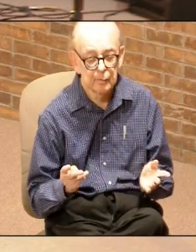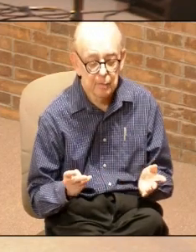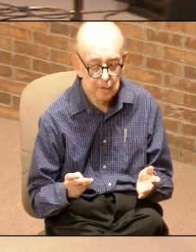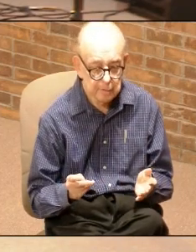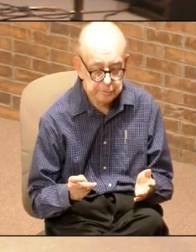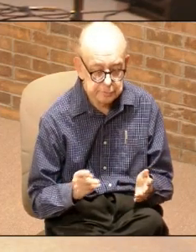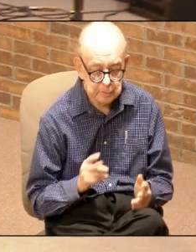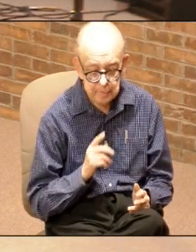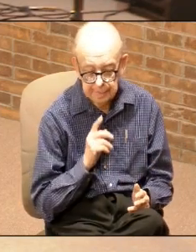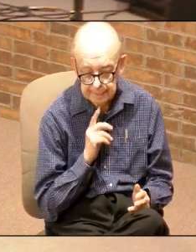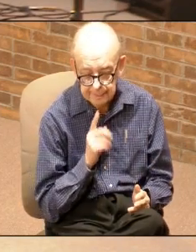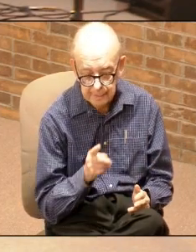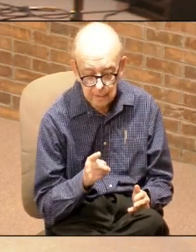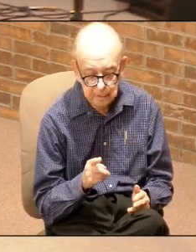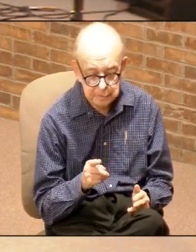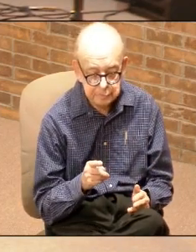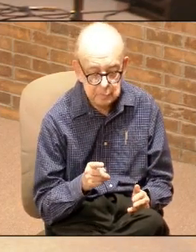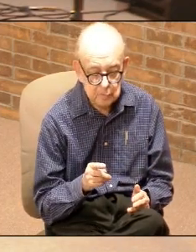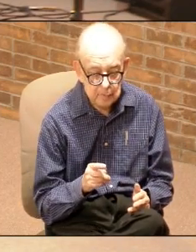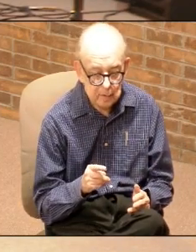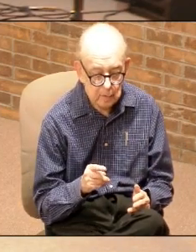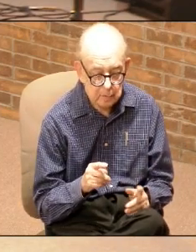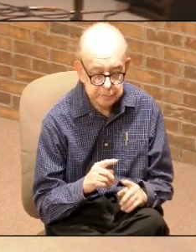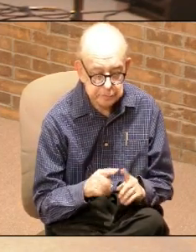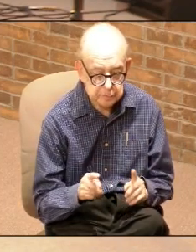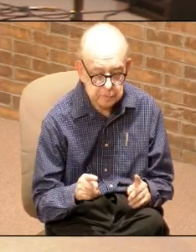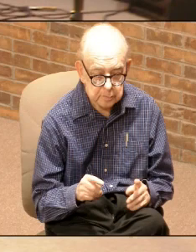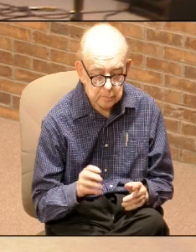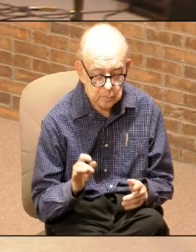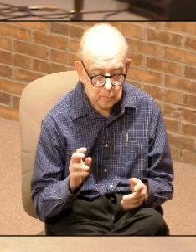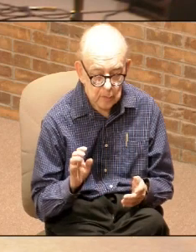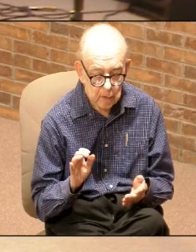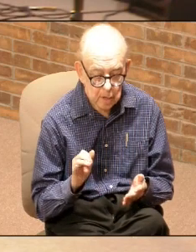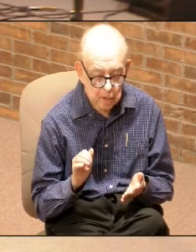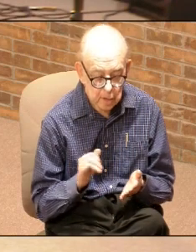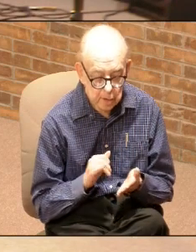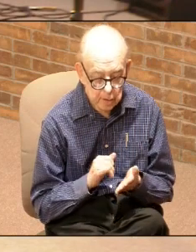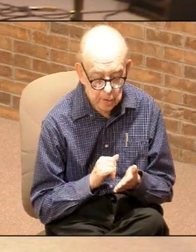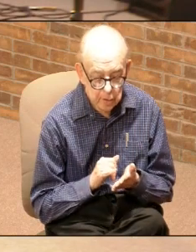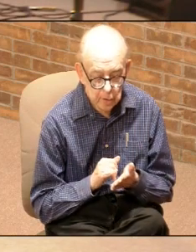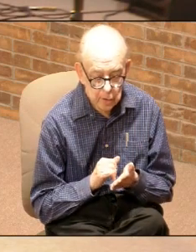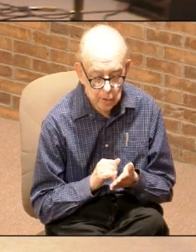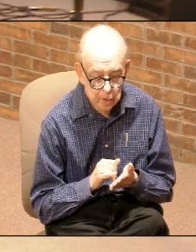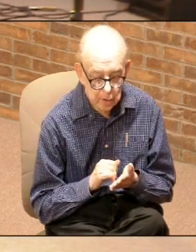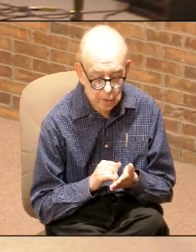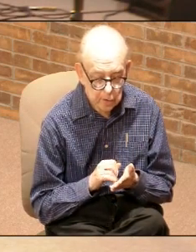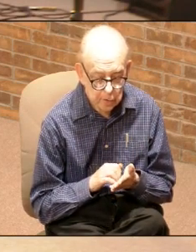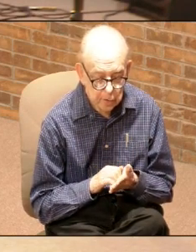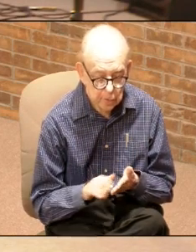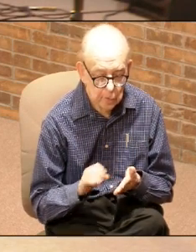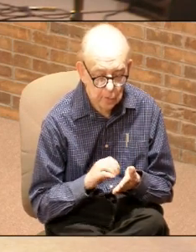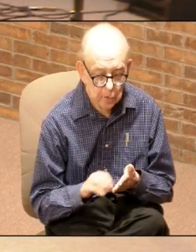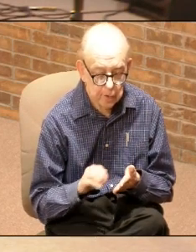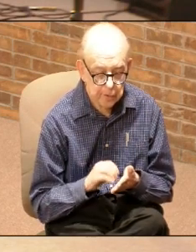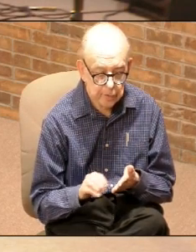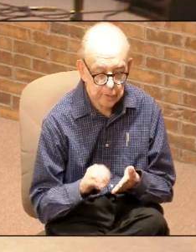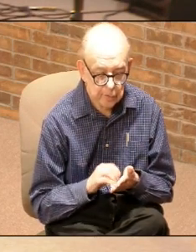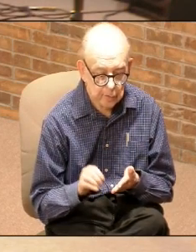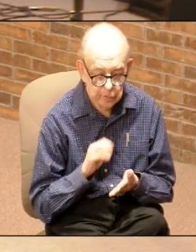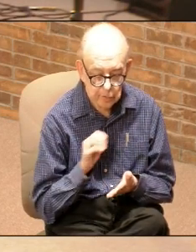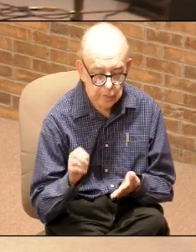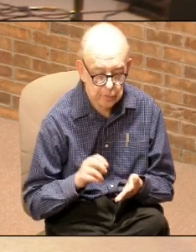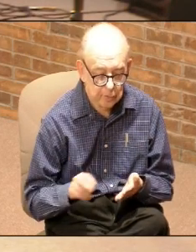It's really wild. But New Orleans is a beautiful place. And so we actually took a